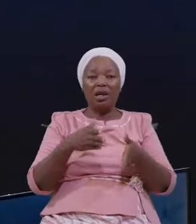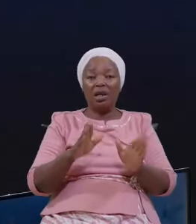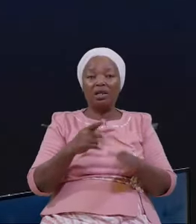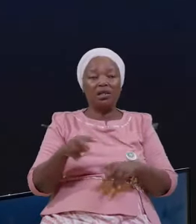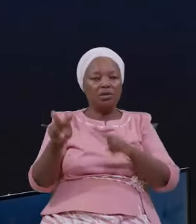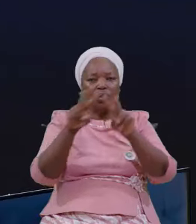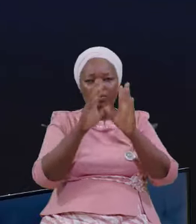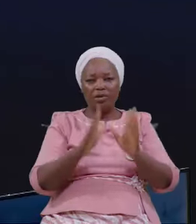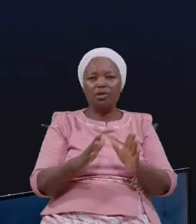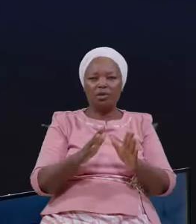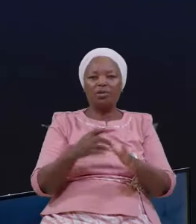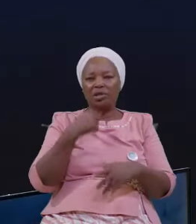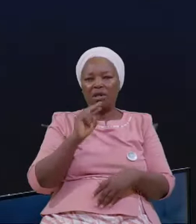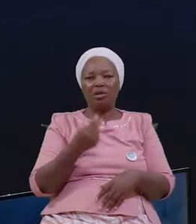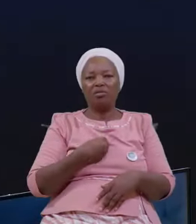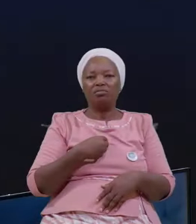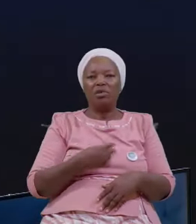You raise the flag